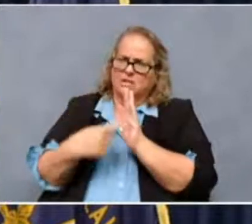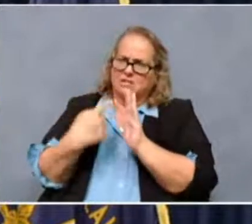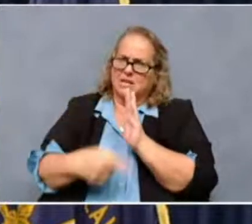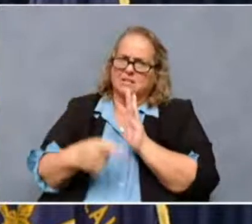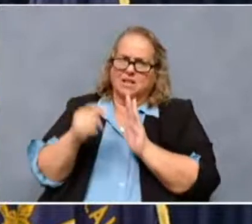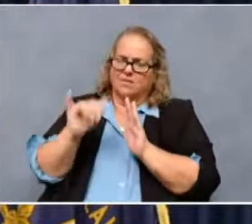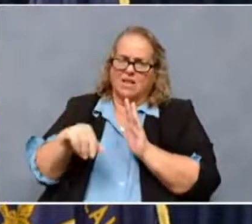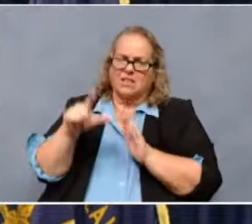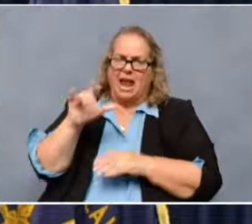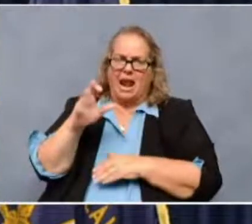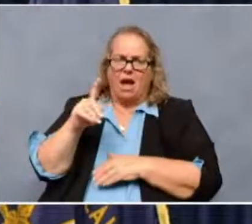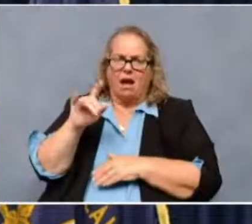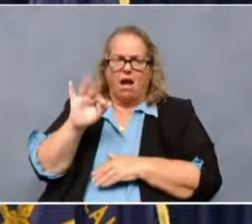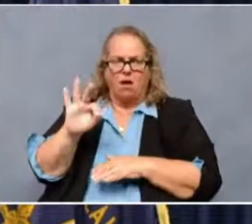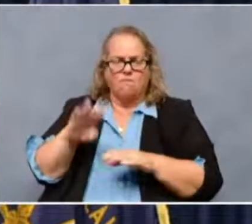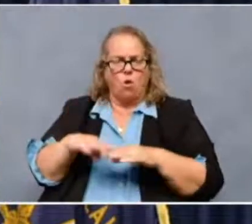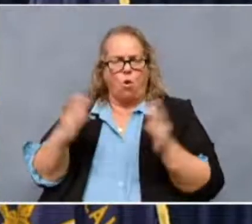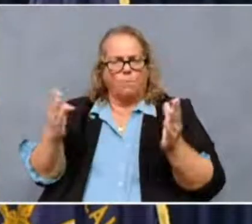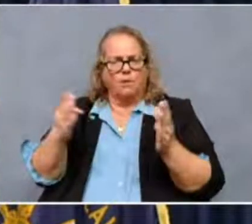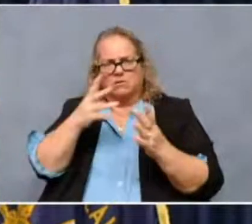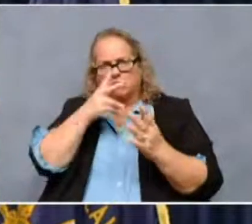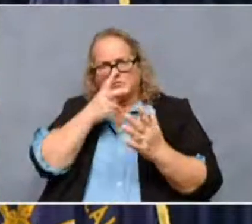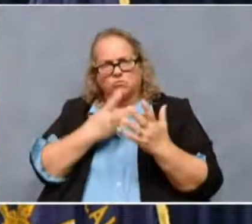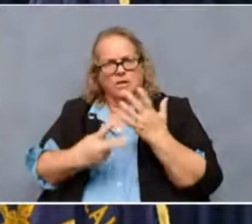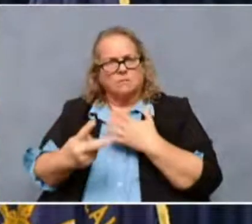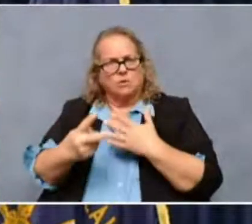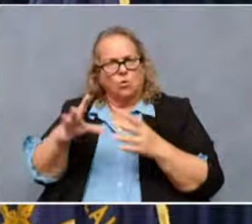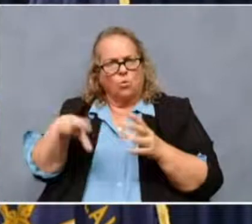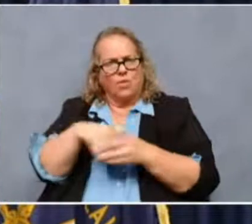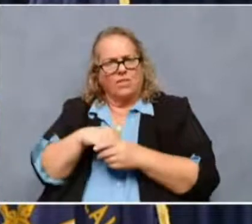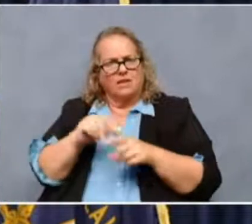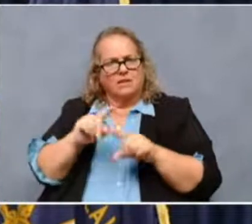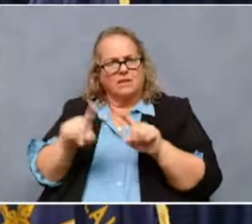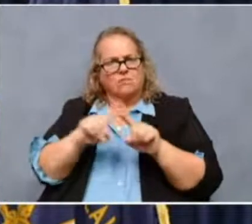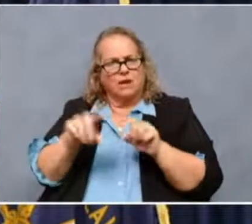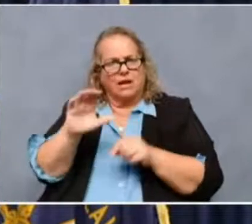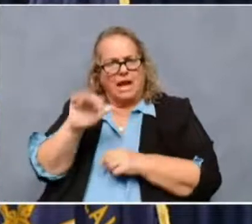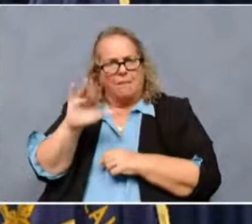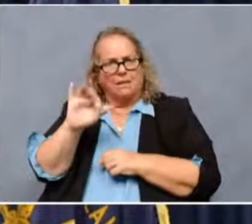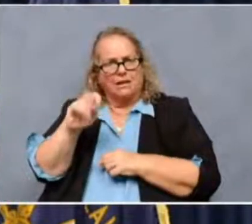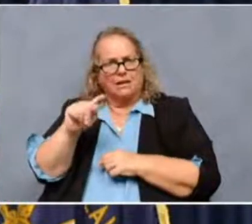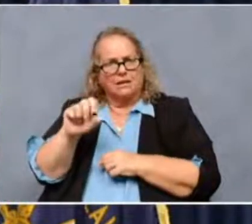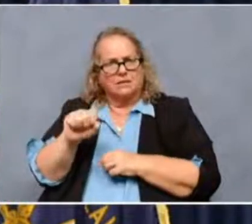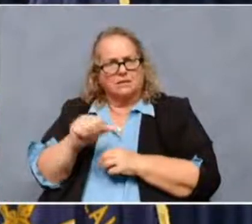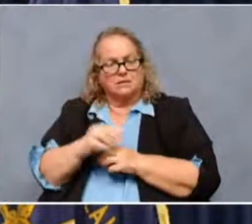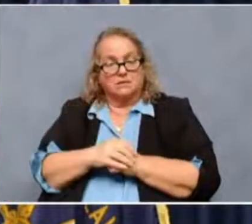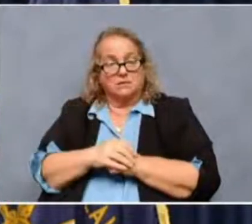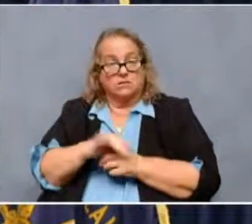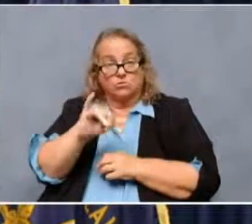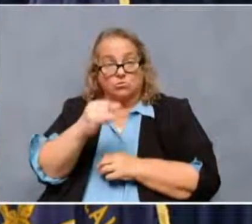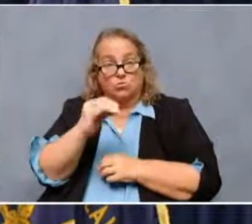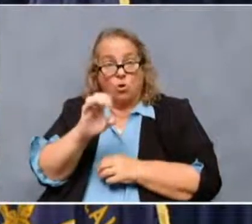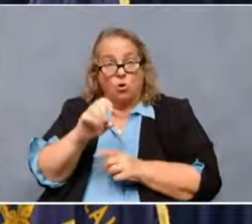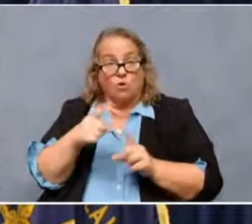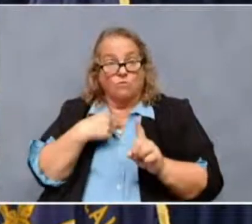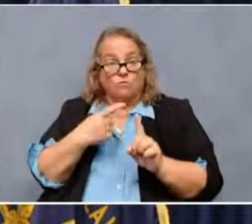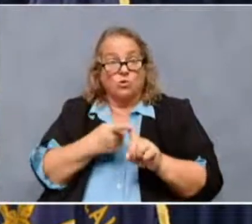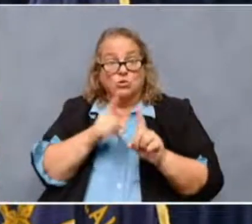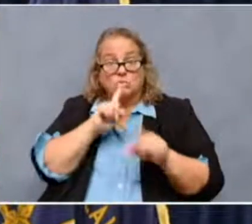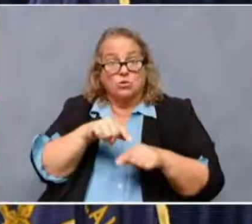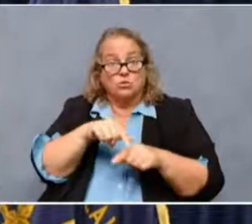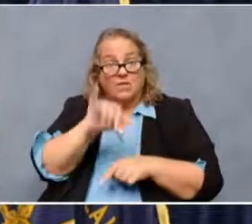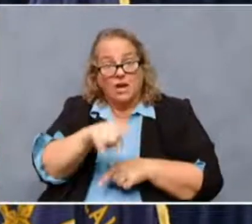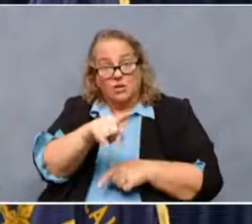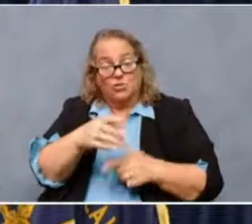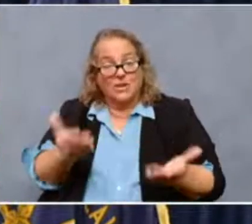of transparency here with these individual cabinets? Well, Joe, how I'd first respond to that is, you're here asking the governor of